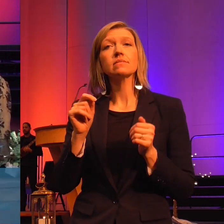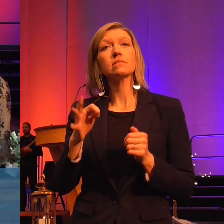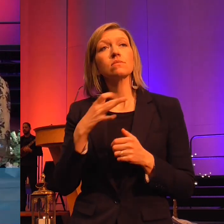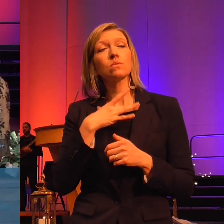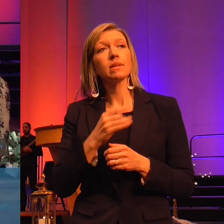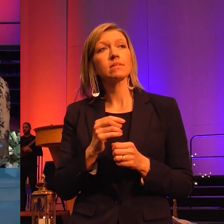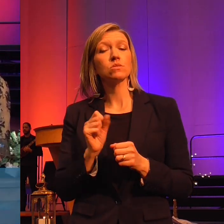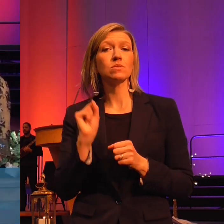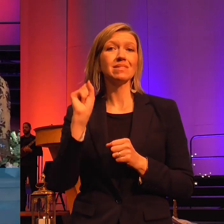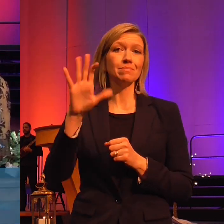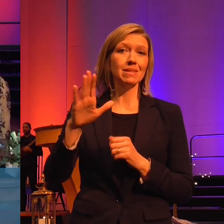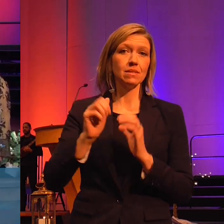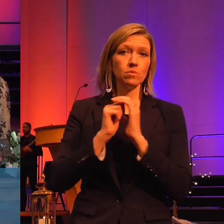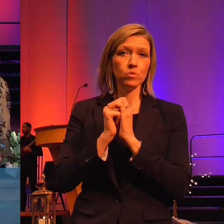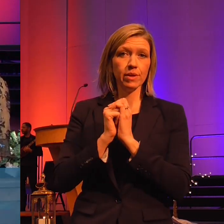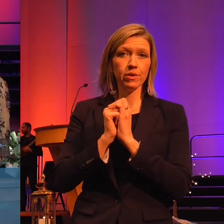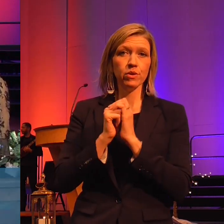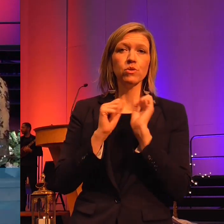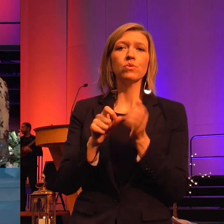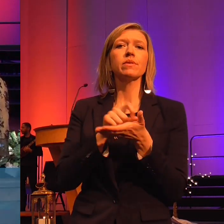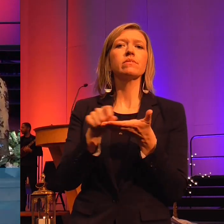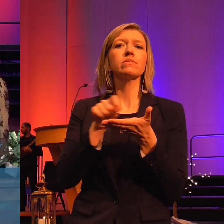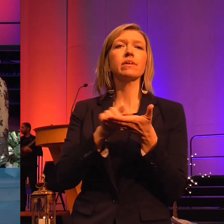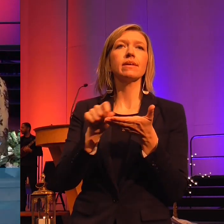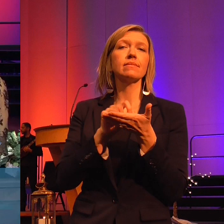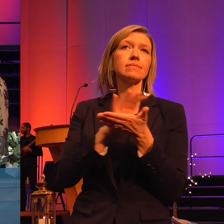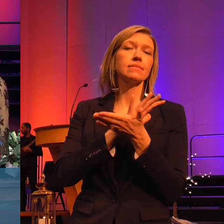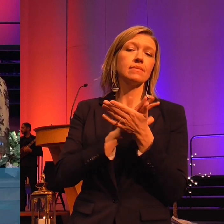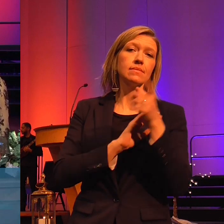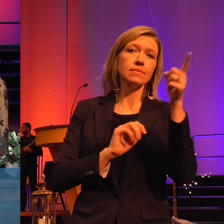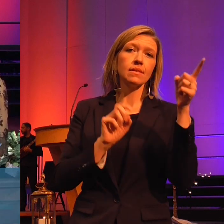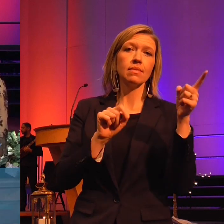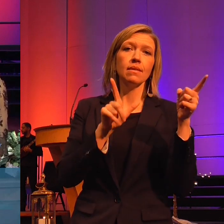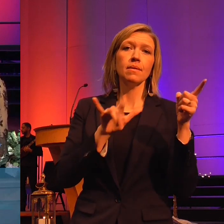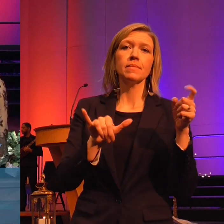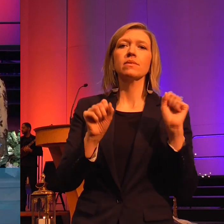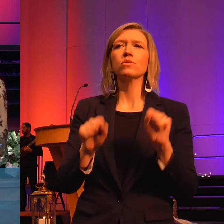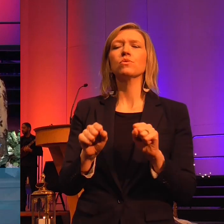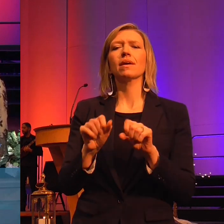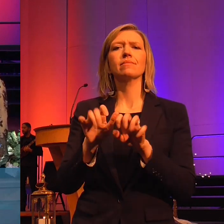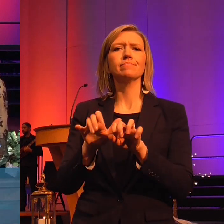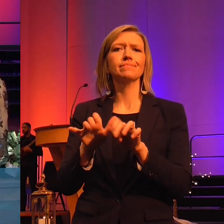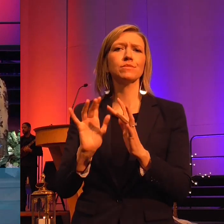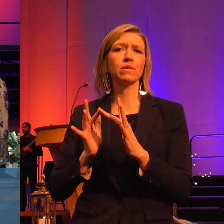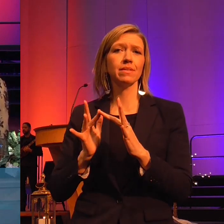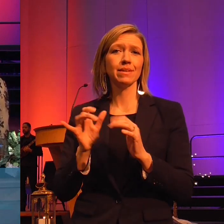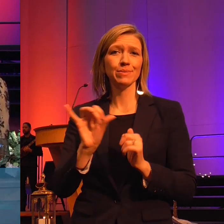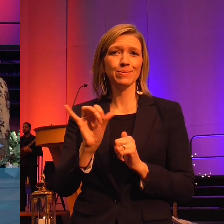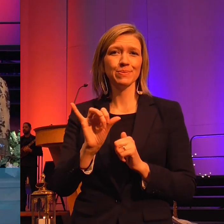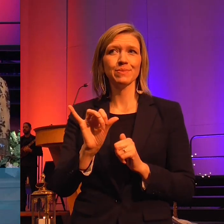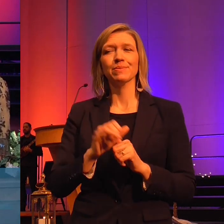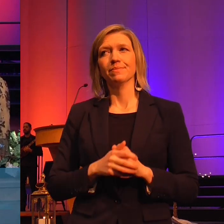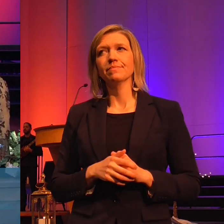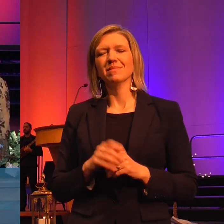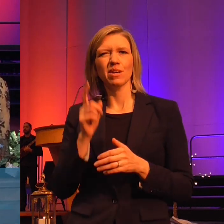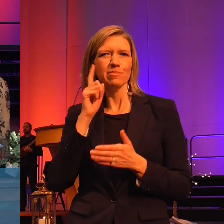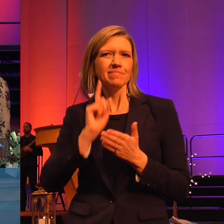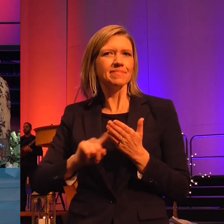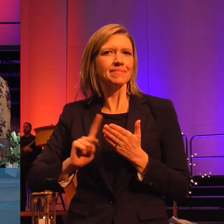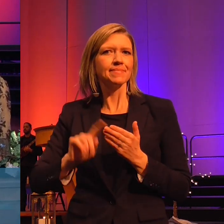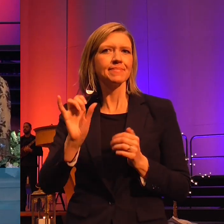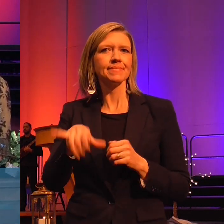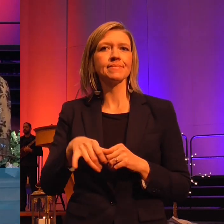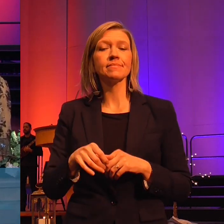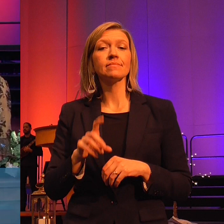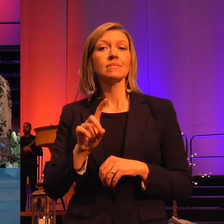prayer, you can write one on a sheet in the lobby, and you can also submit those online. So I invite you to check that out. Dr. Michelle,